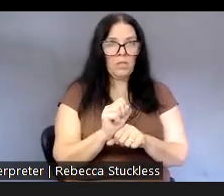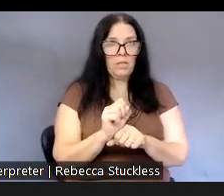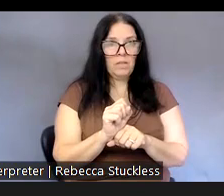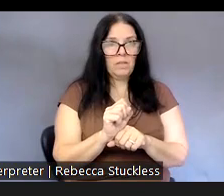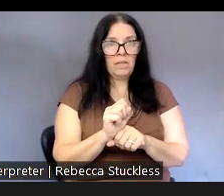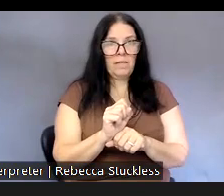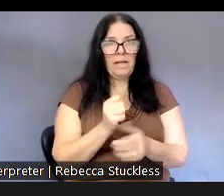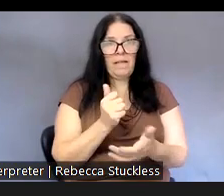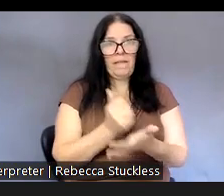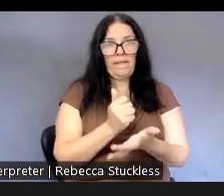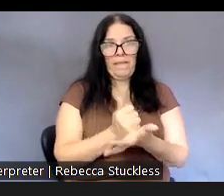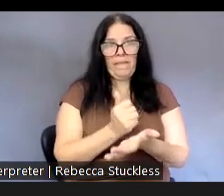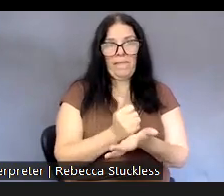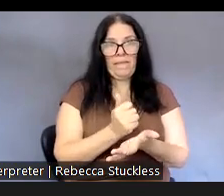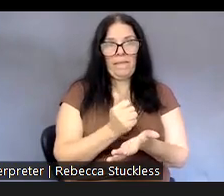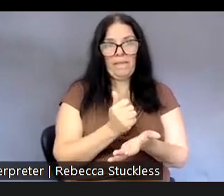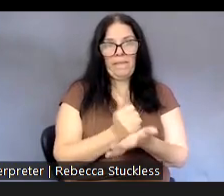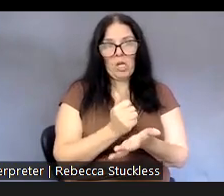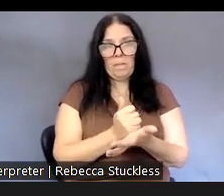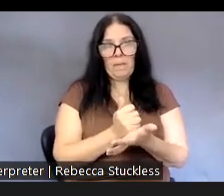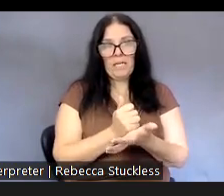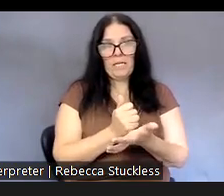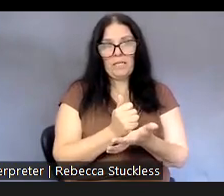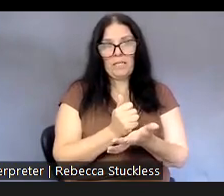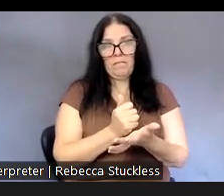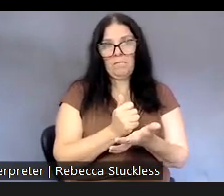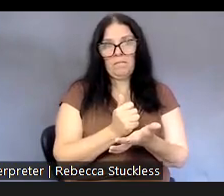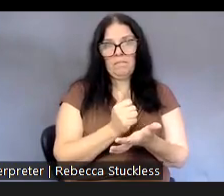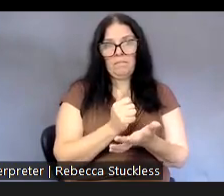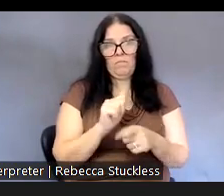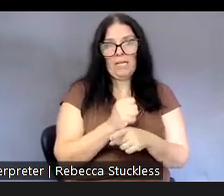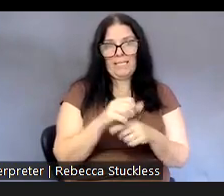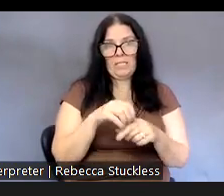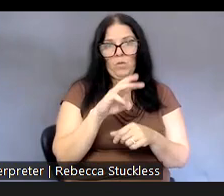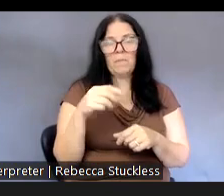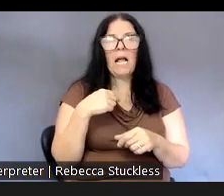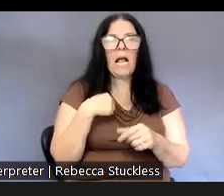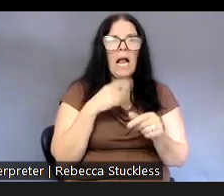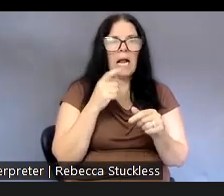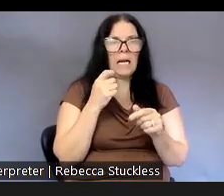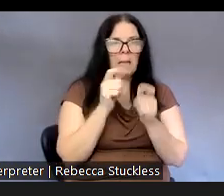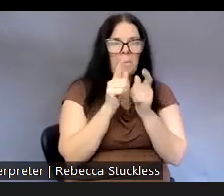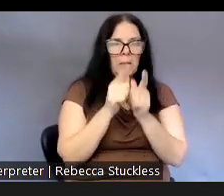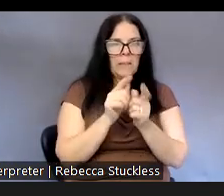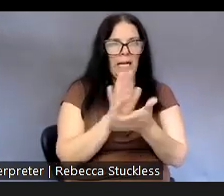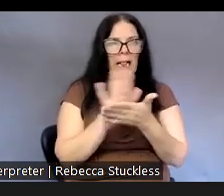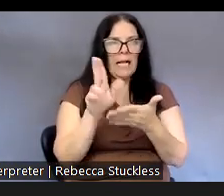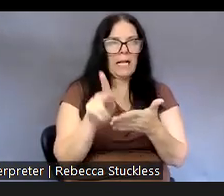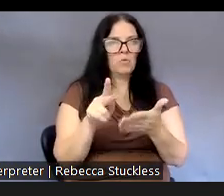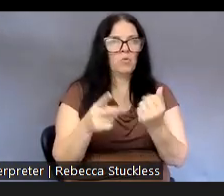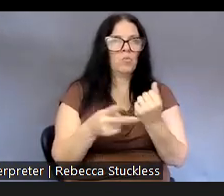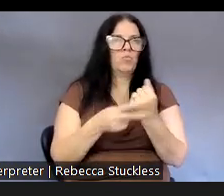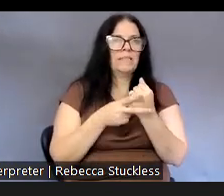therapy practices website in Michigan. I've altered the wording slightly in an attempt to